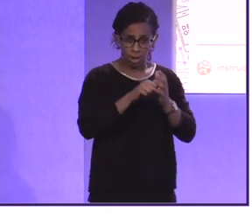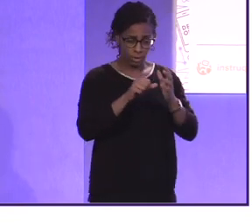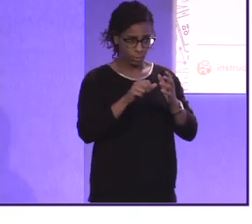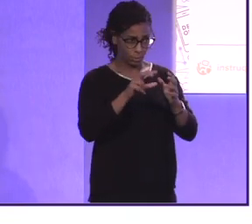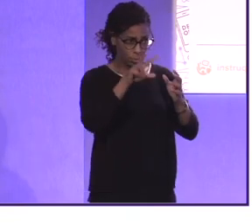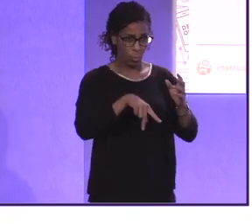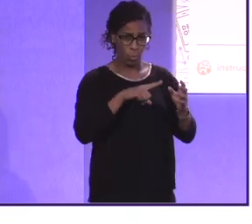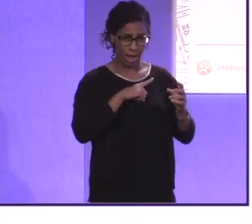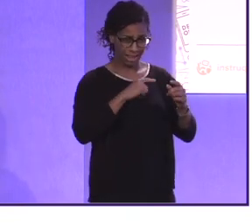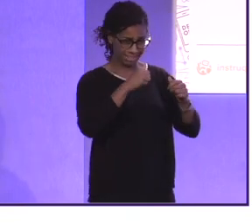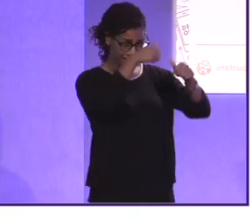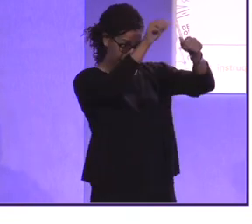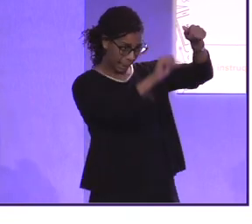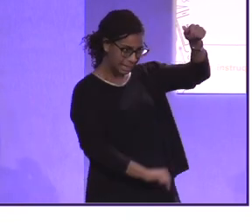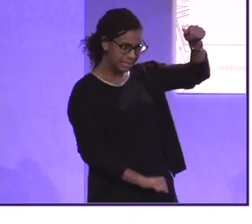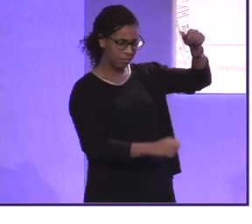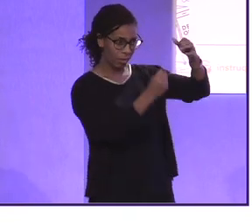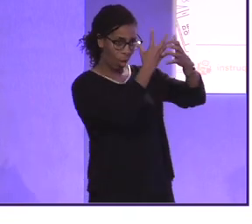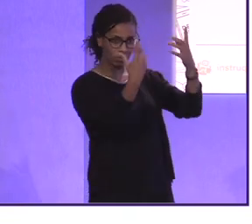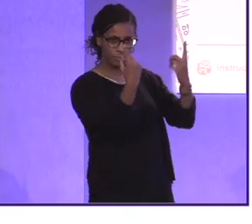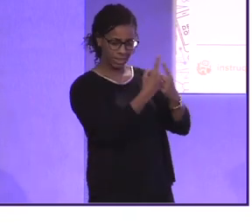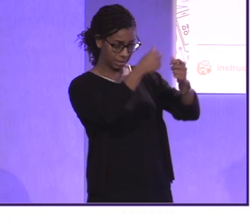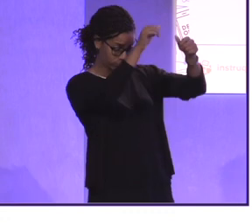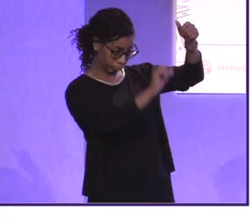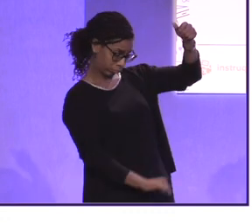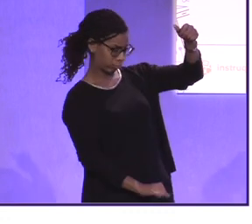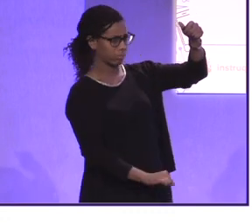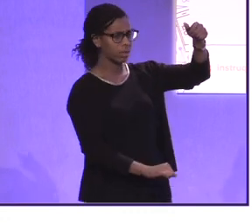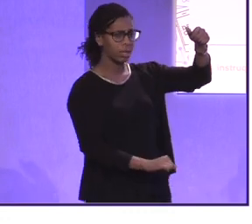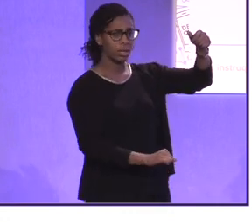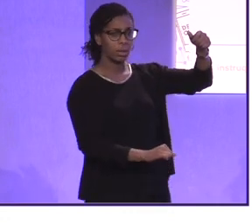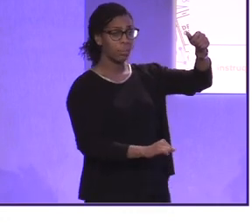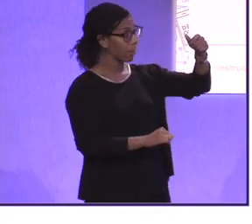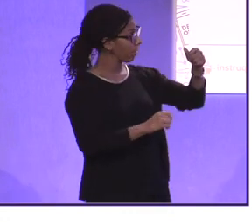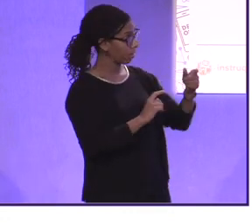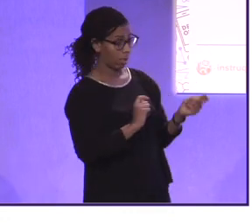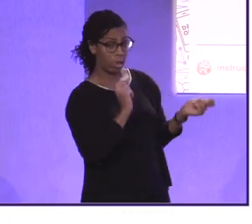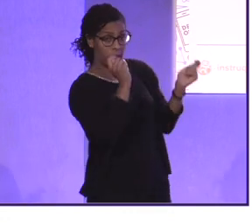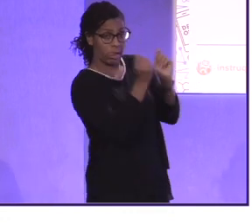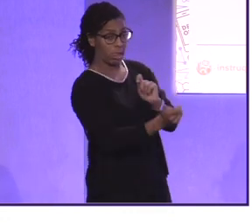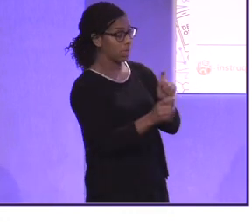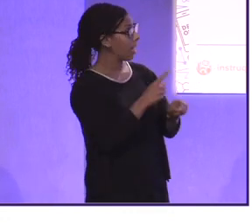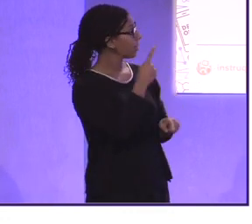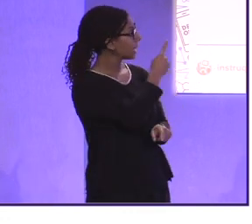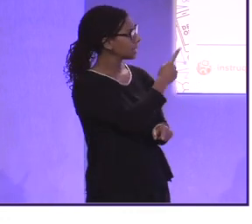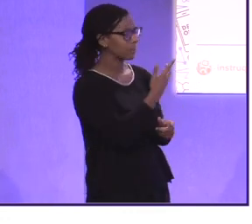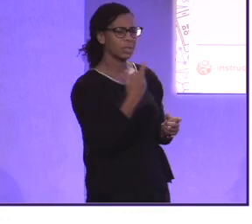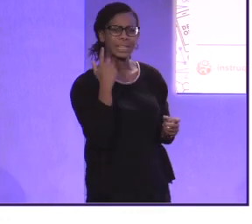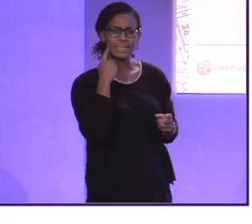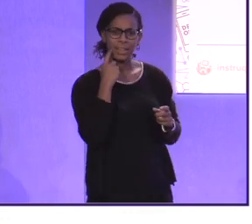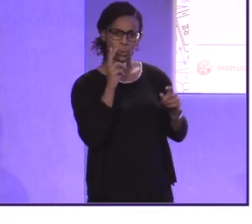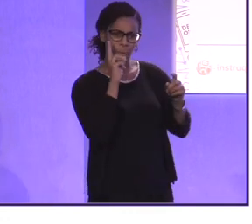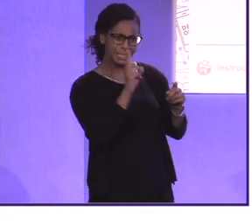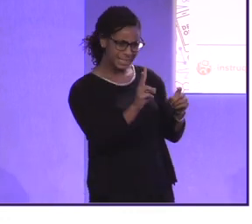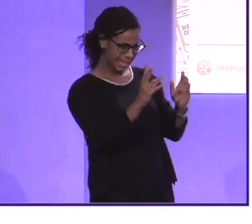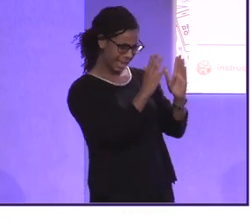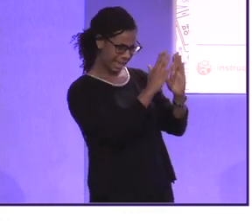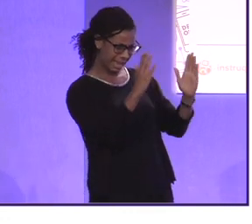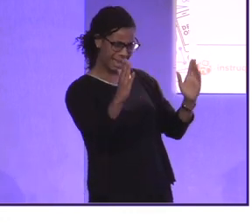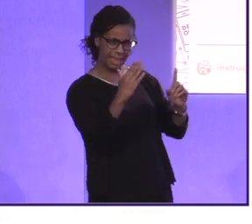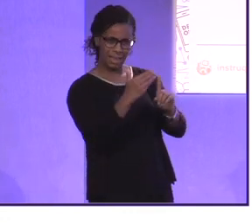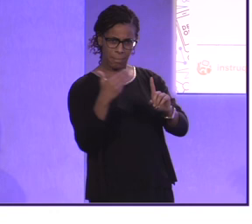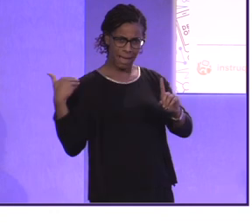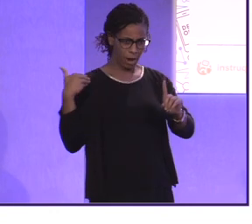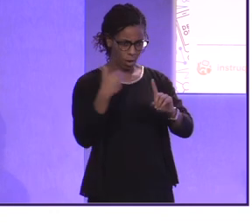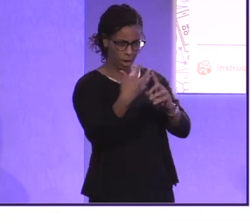a gazillion things. Whereas this is quite a beautiful visual way of being able to see how that backlog actually eventually gets delivered. I think this